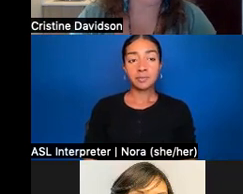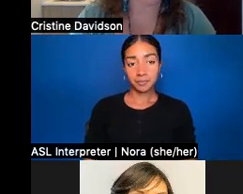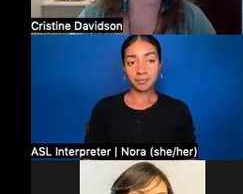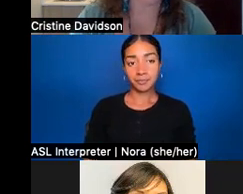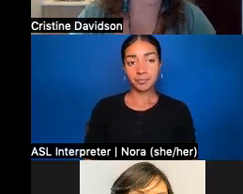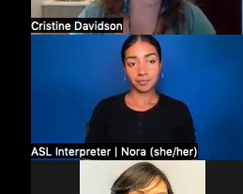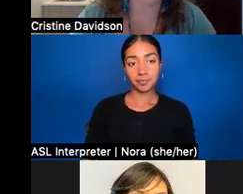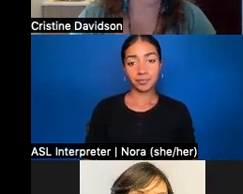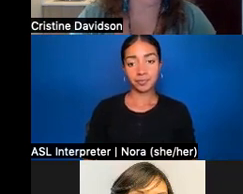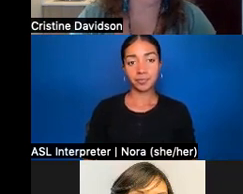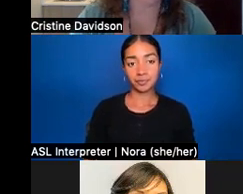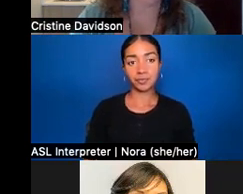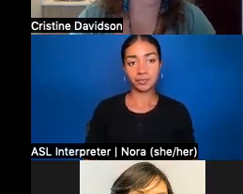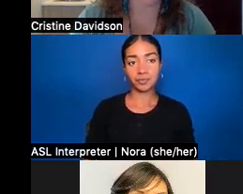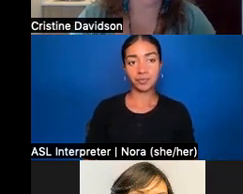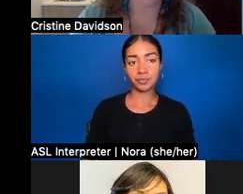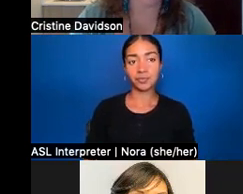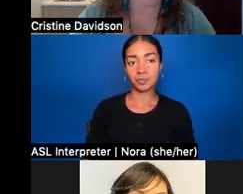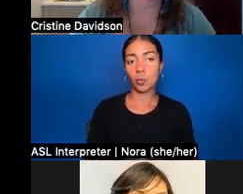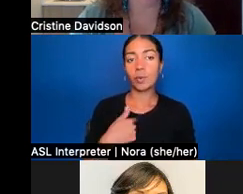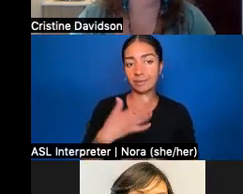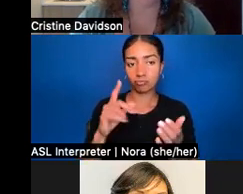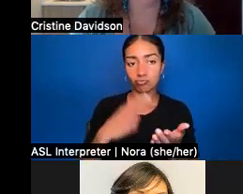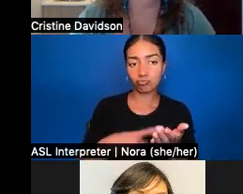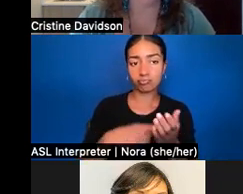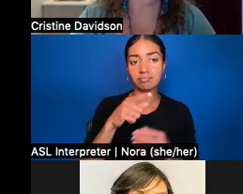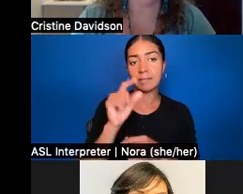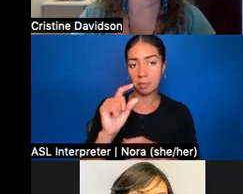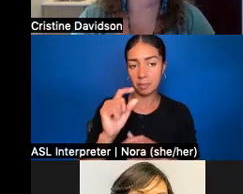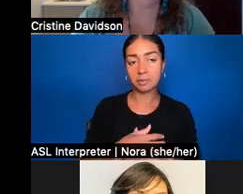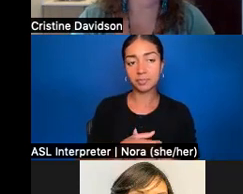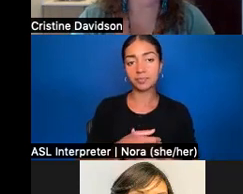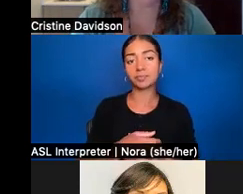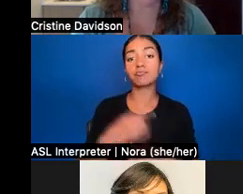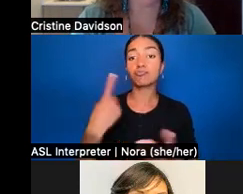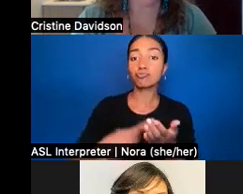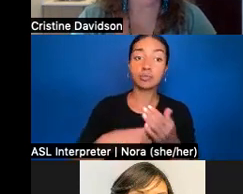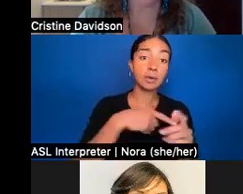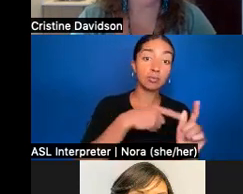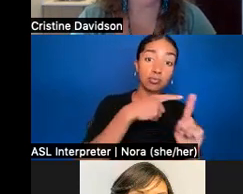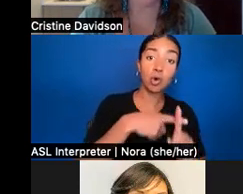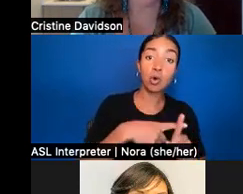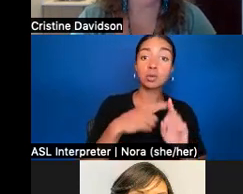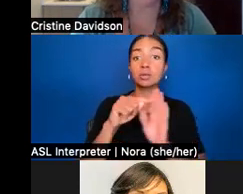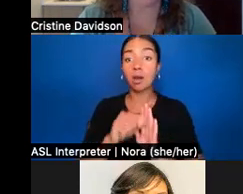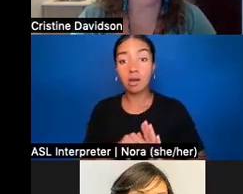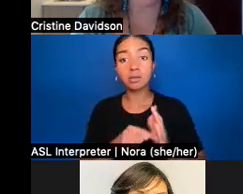Okay, we talked about this a little bit. So the pros and cons, or the risks and benefits, you